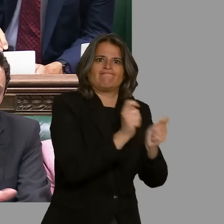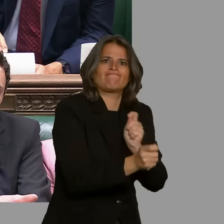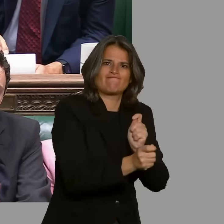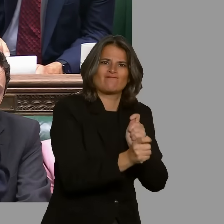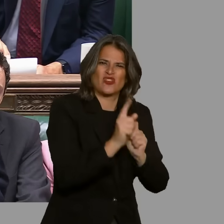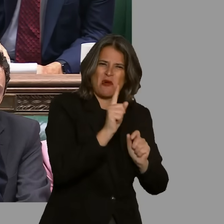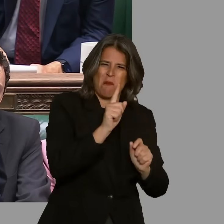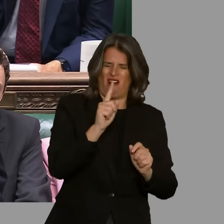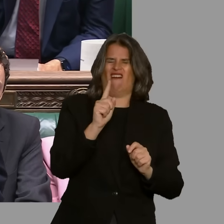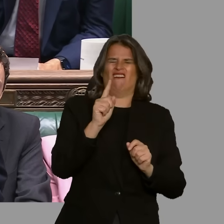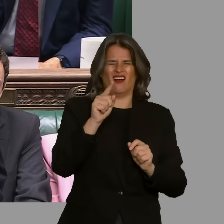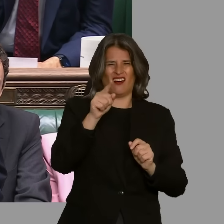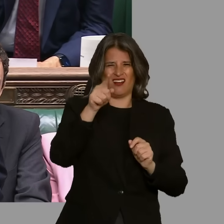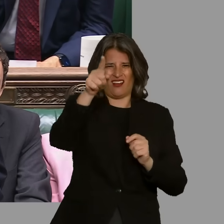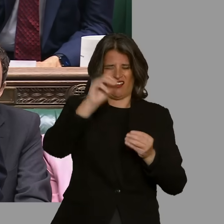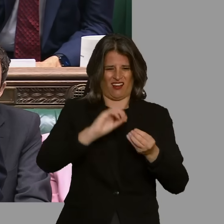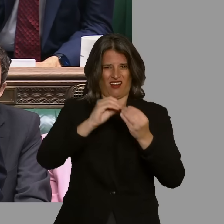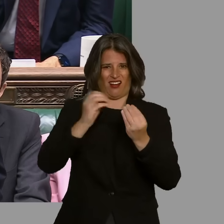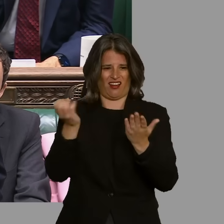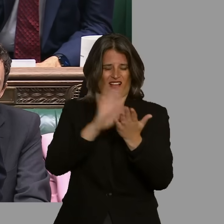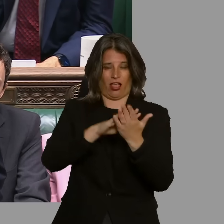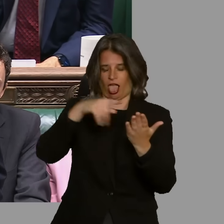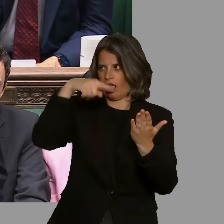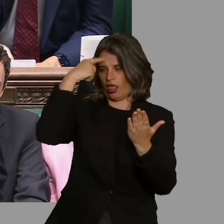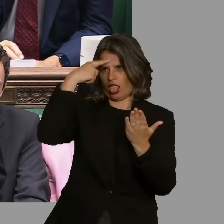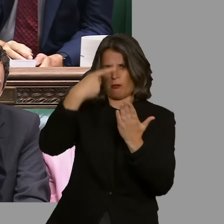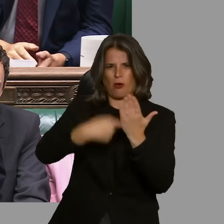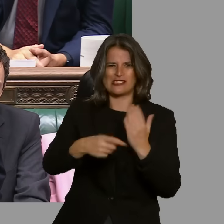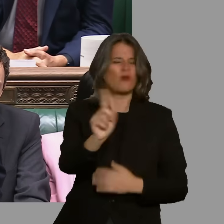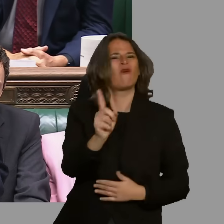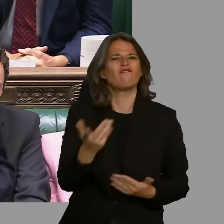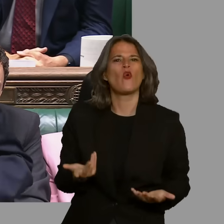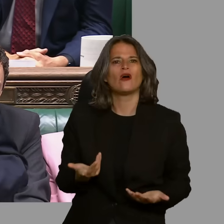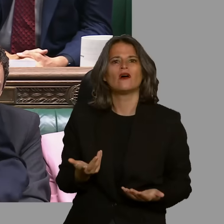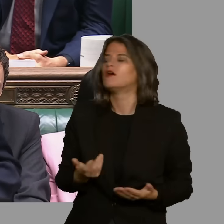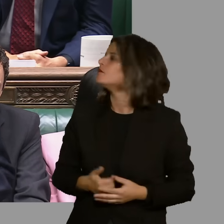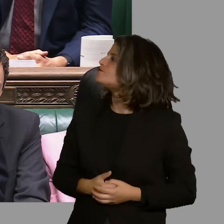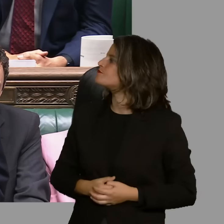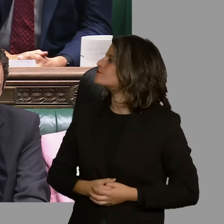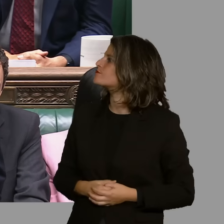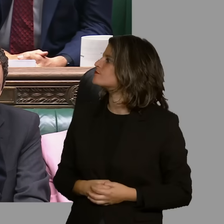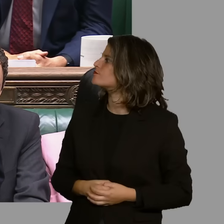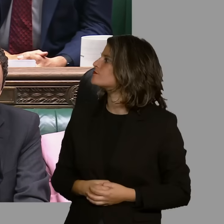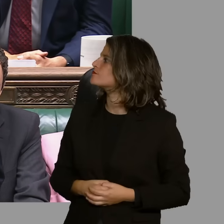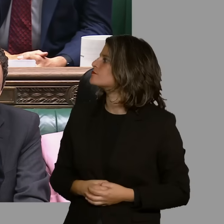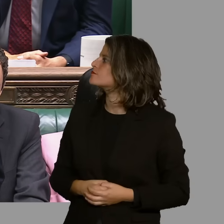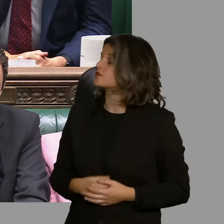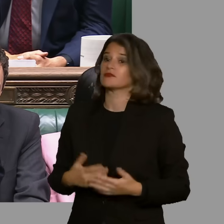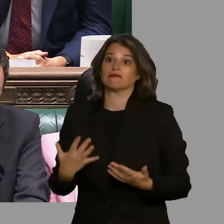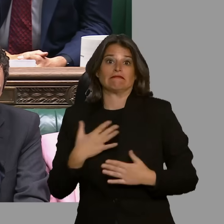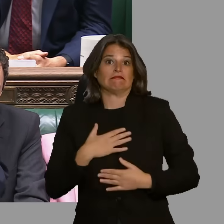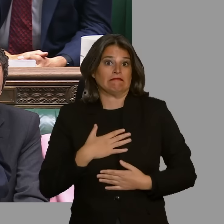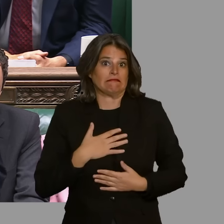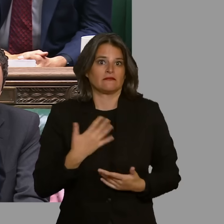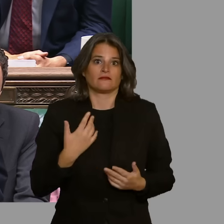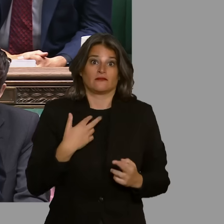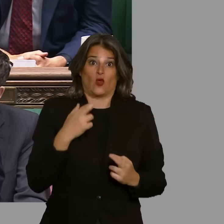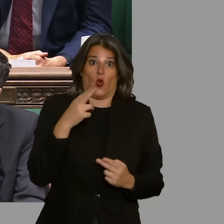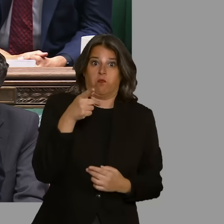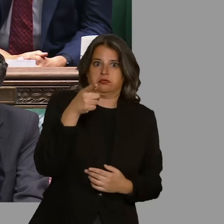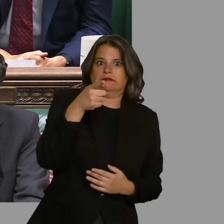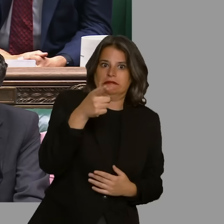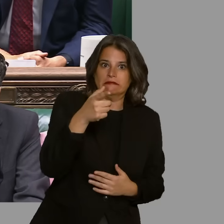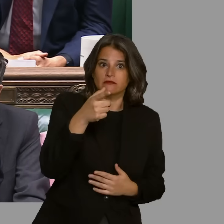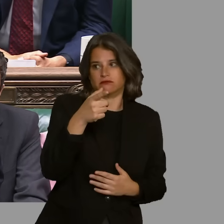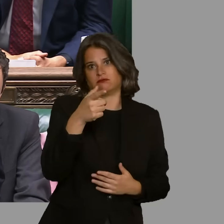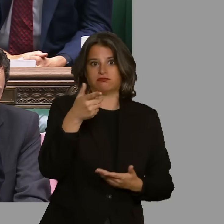say not only congratulations, but I hope that that is the spirit in which these discussions about legacy matters will continue. Because when I say I'm